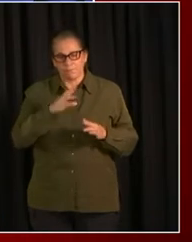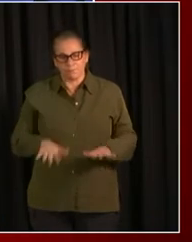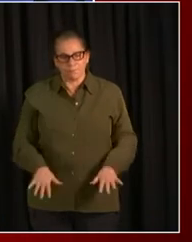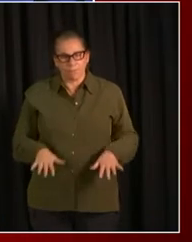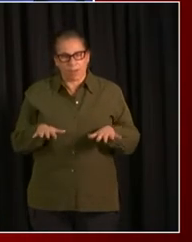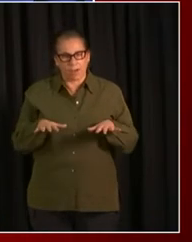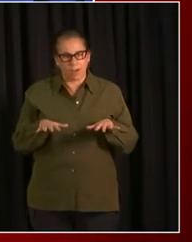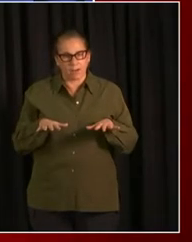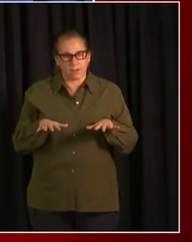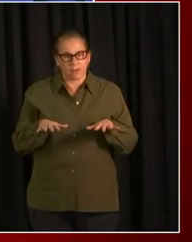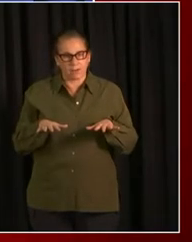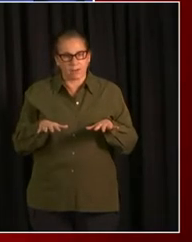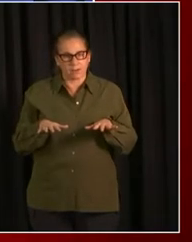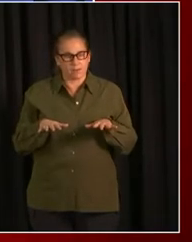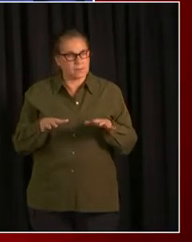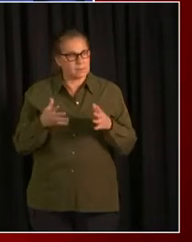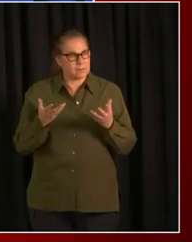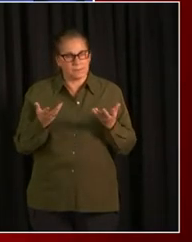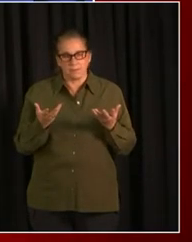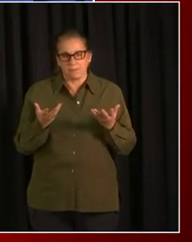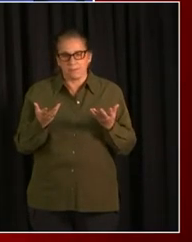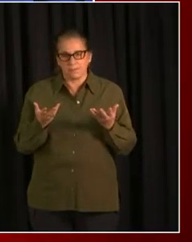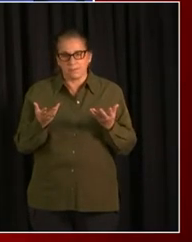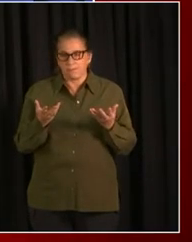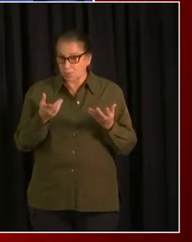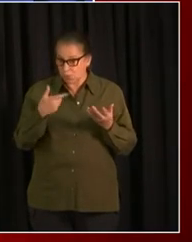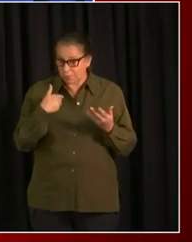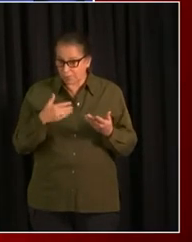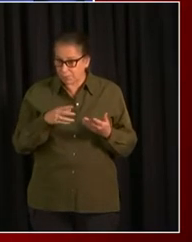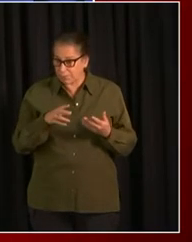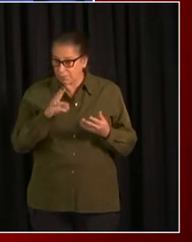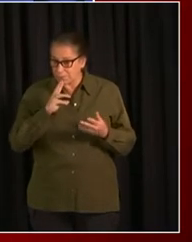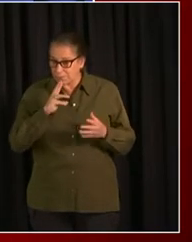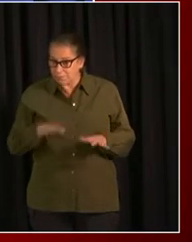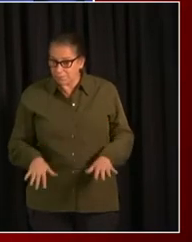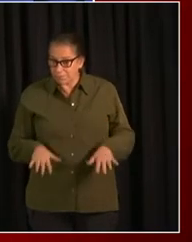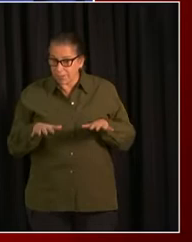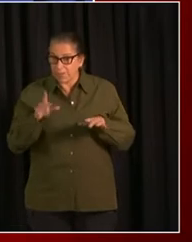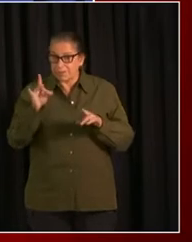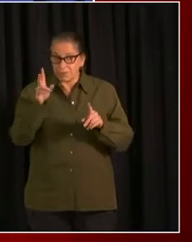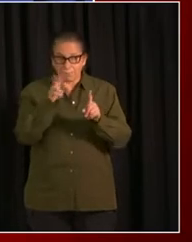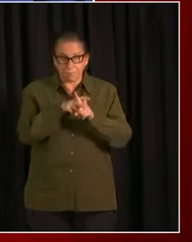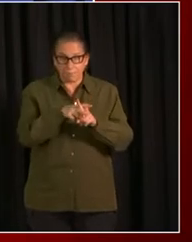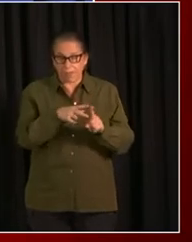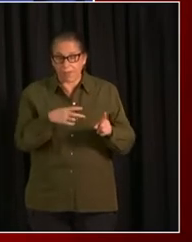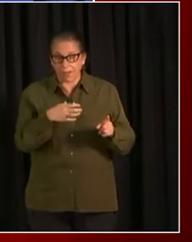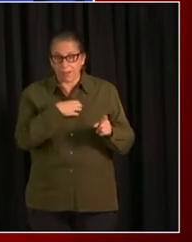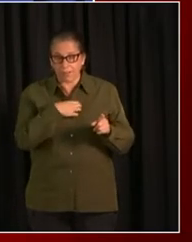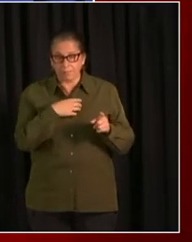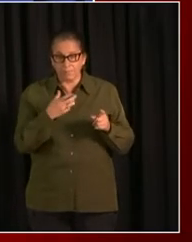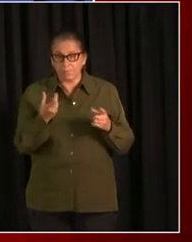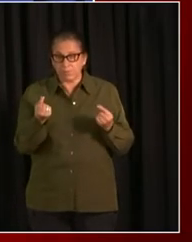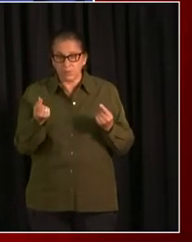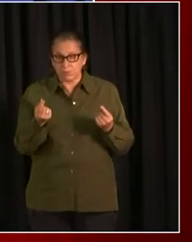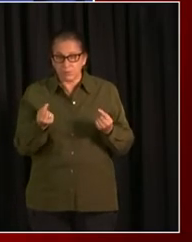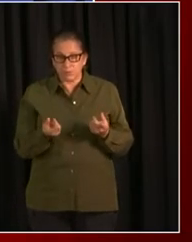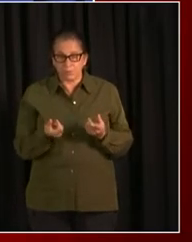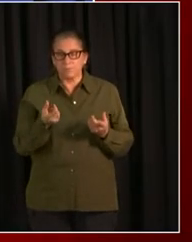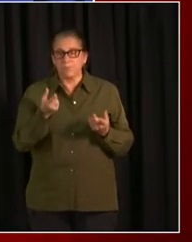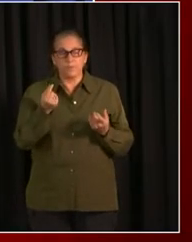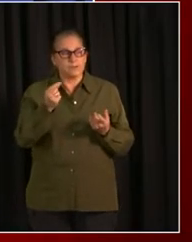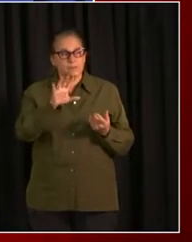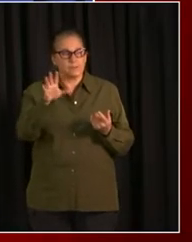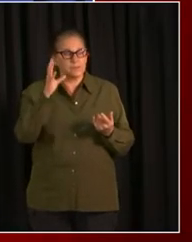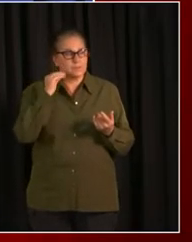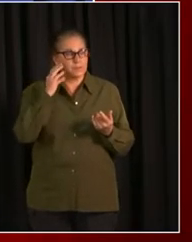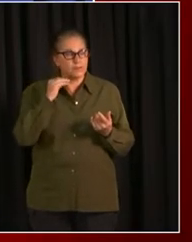where they can process information if they've had flooding. Is there a place where they can file a claim? Where's the best resources for that if they experience that over the